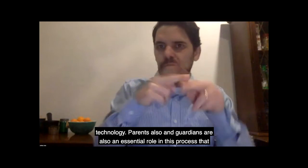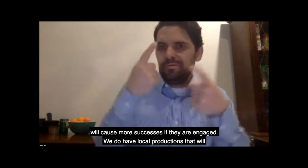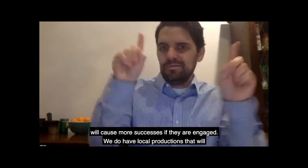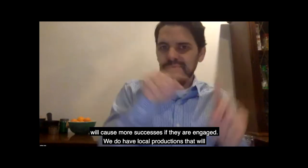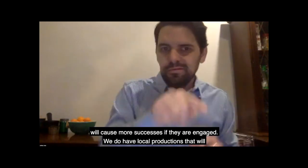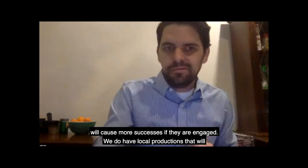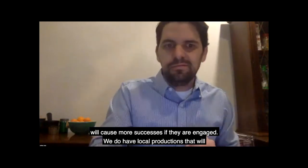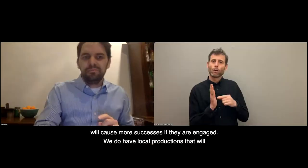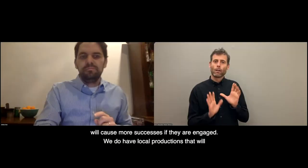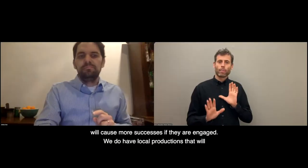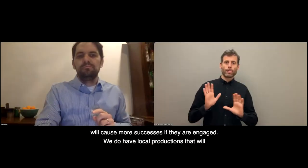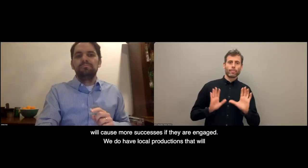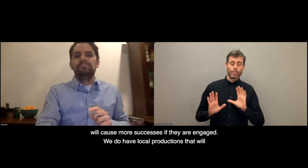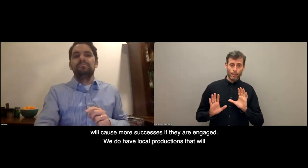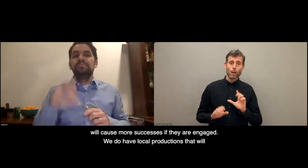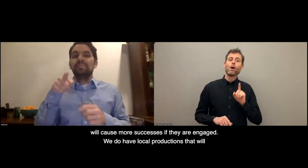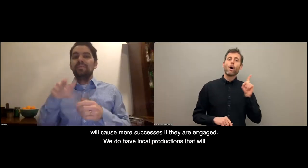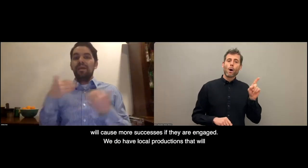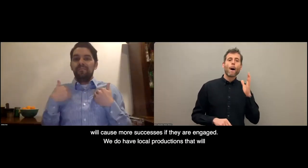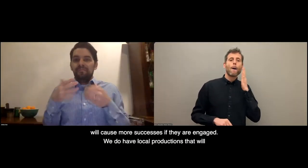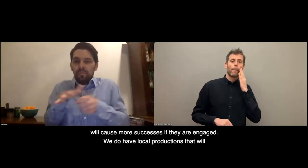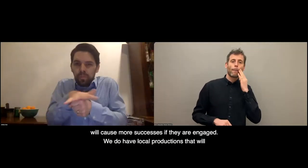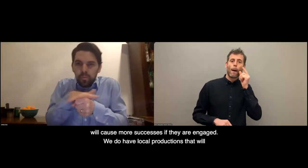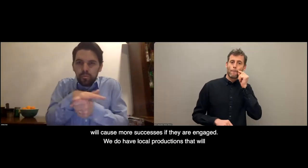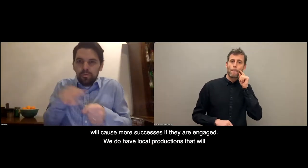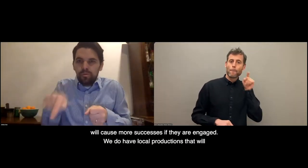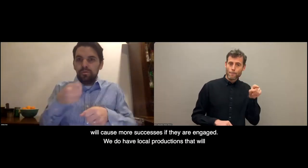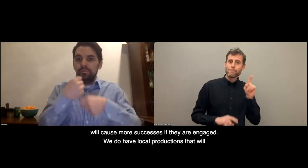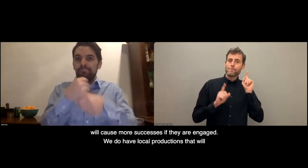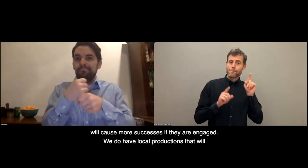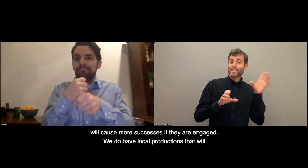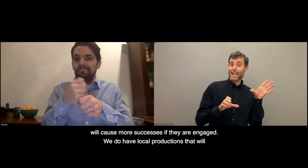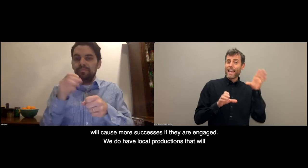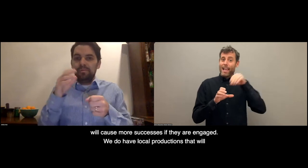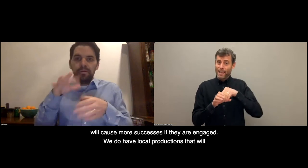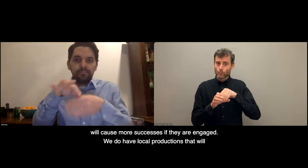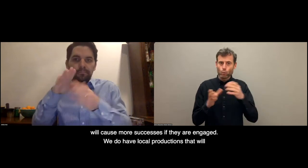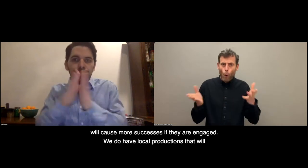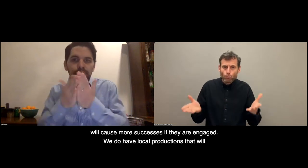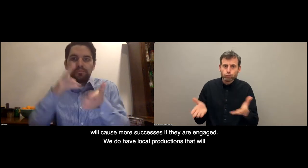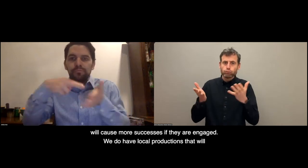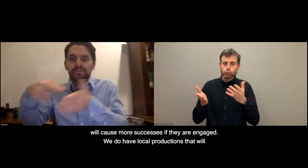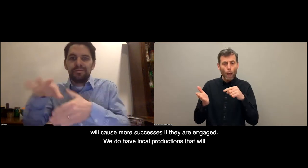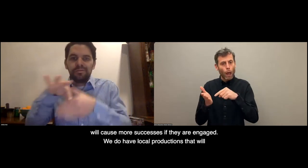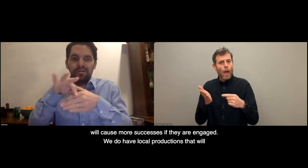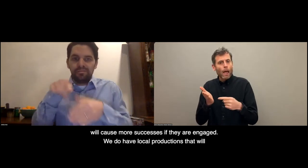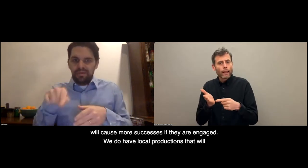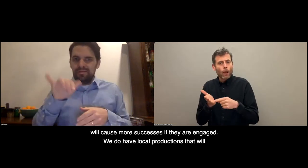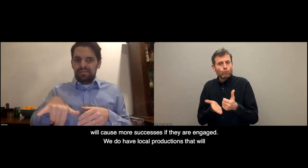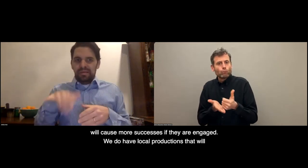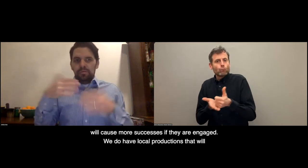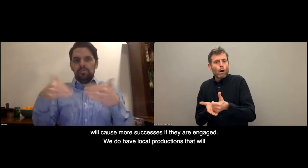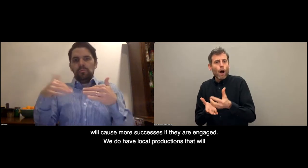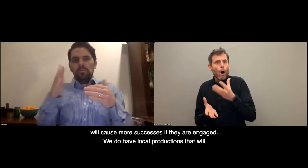process. That will cause more successes if they are engaged. We do have local